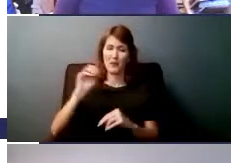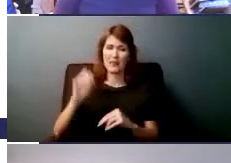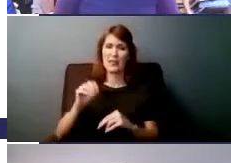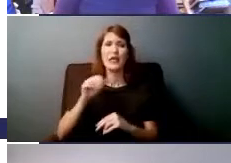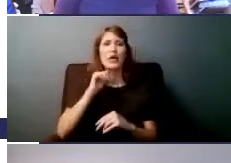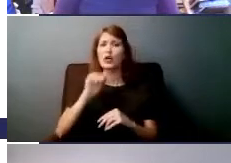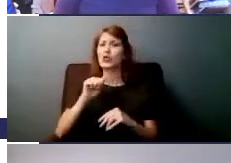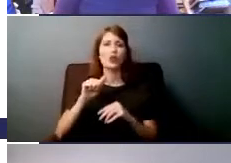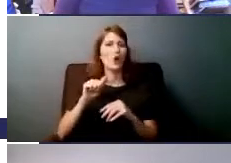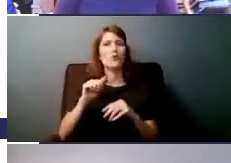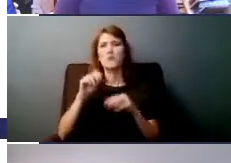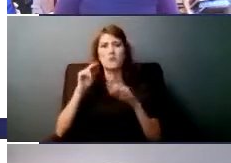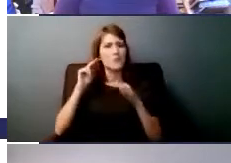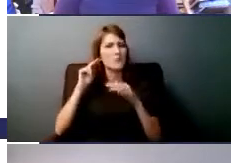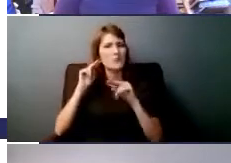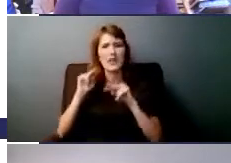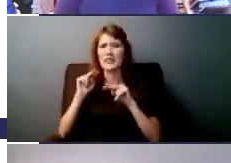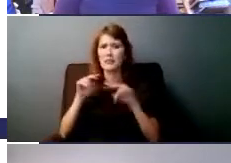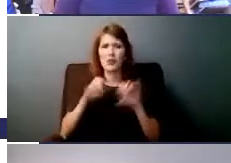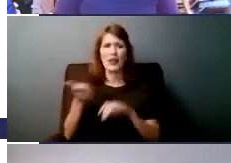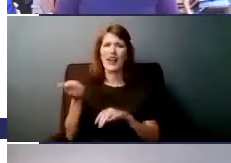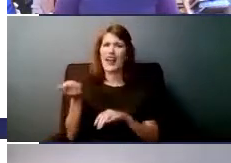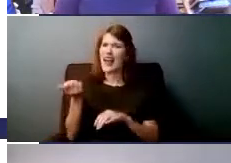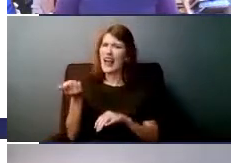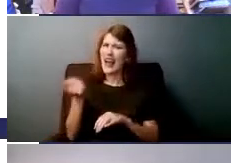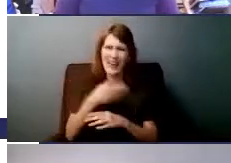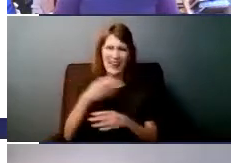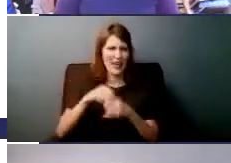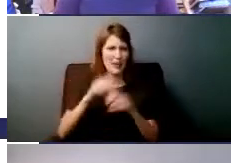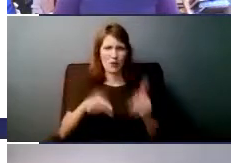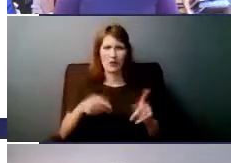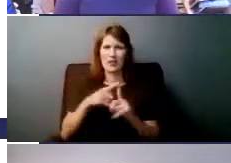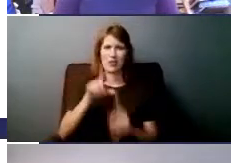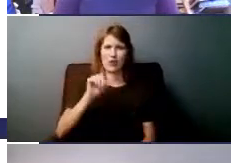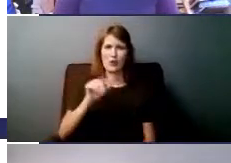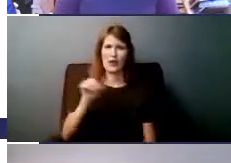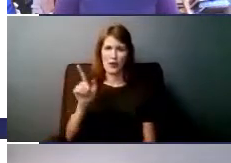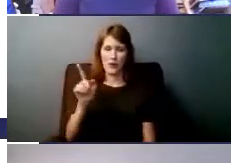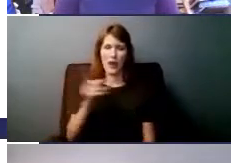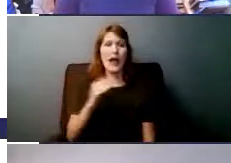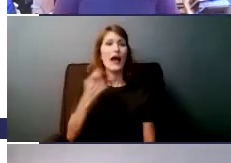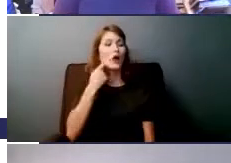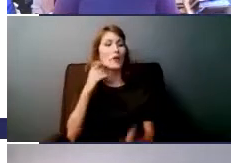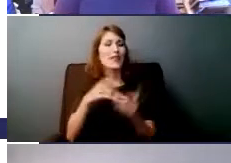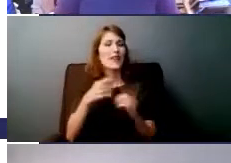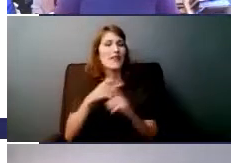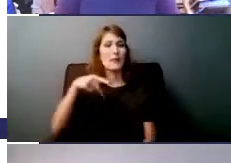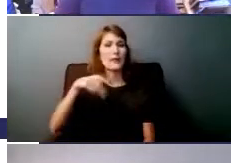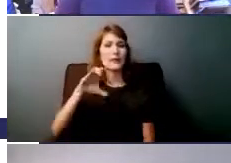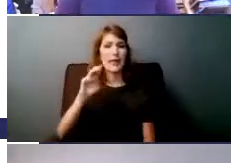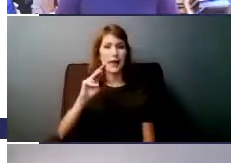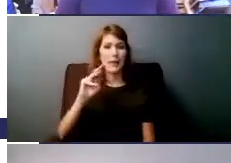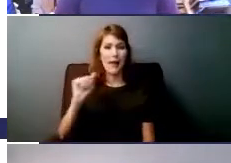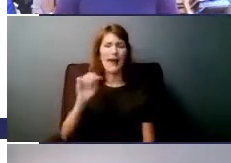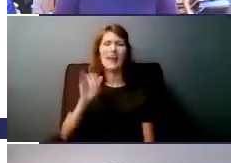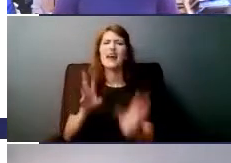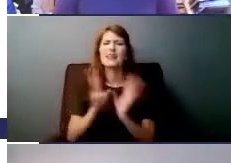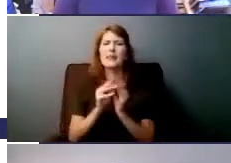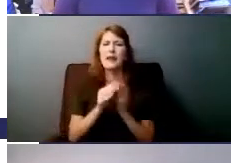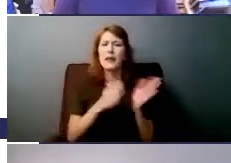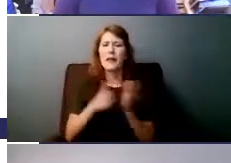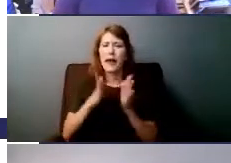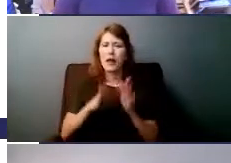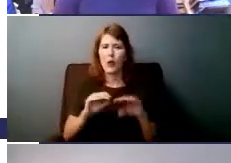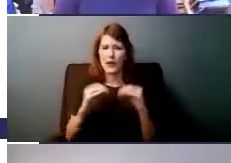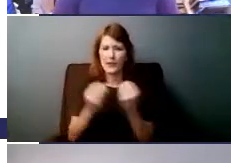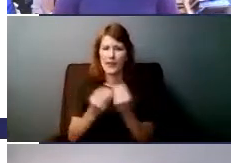in-person activations until 2021. And a recent study from the PCMA, which is a meeting planners organization, has shown